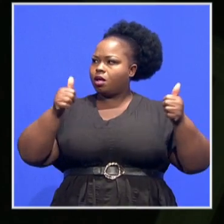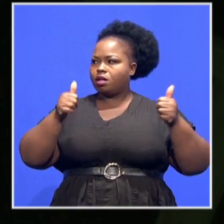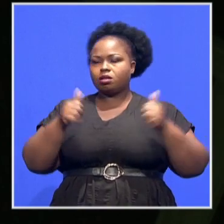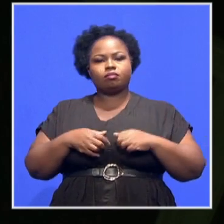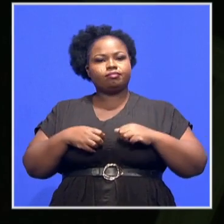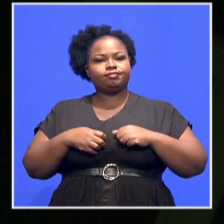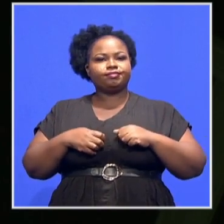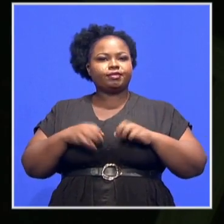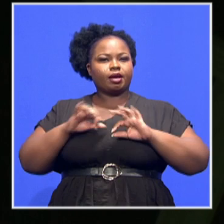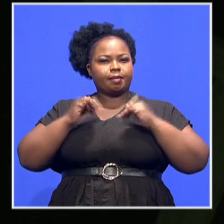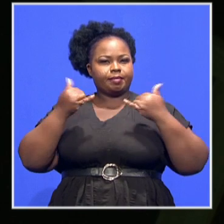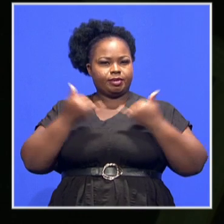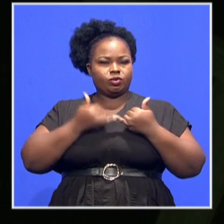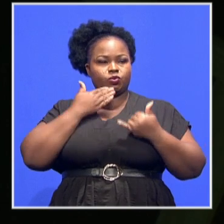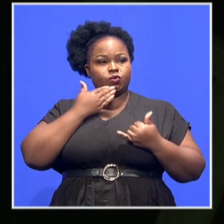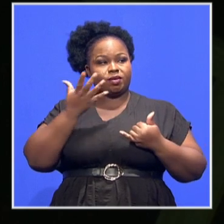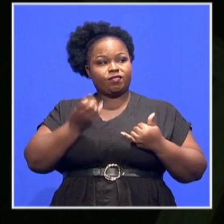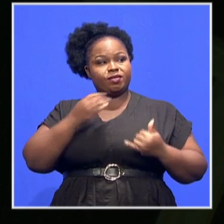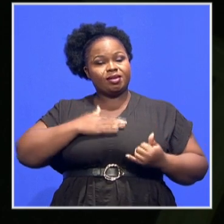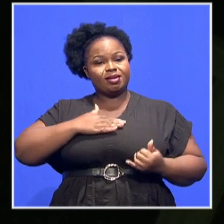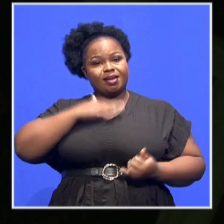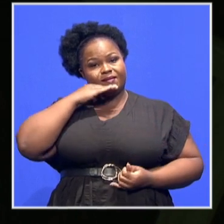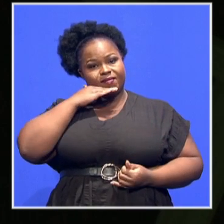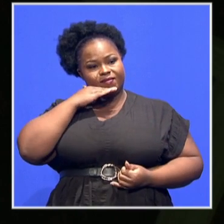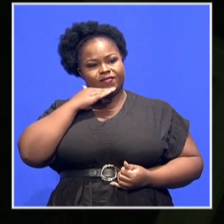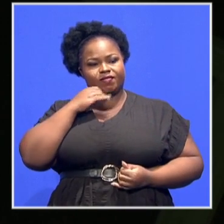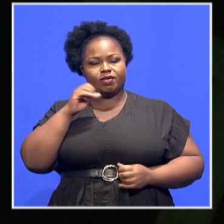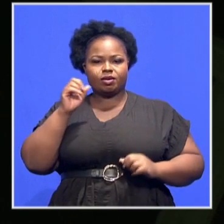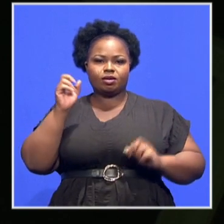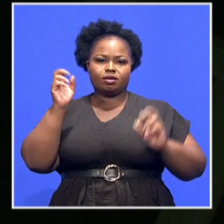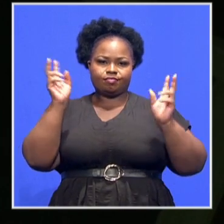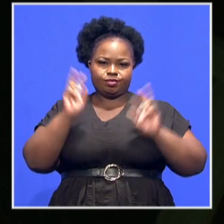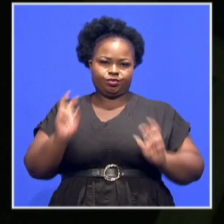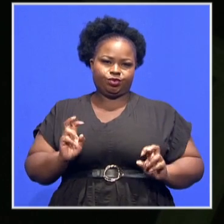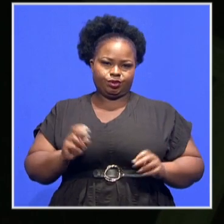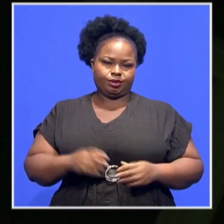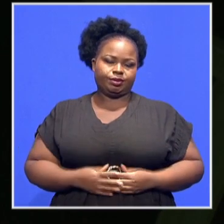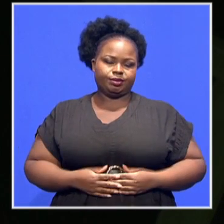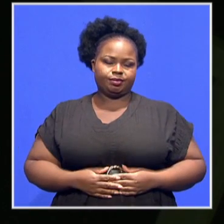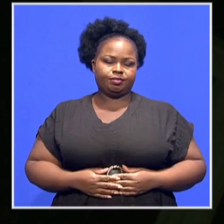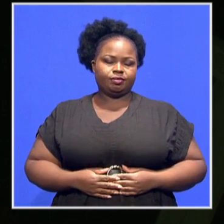generation capacity. The mining sector has been making